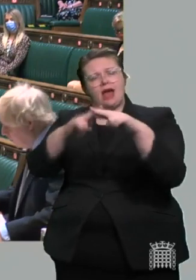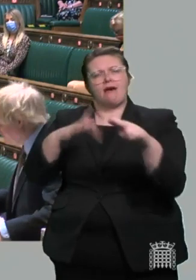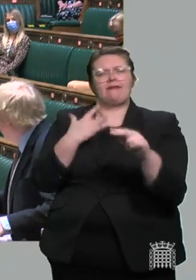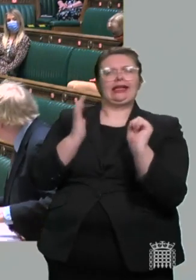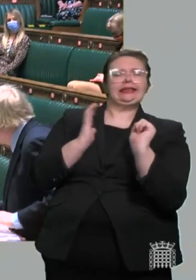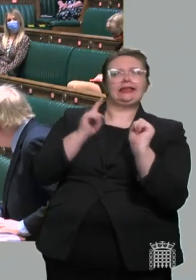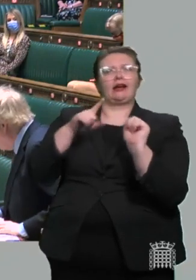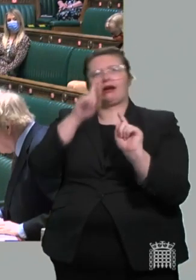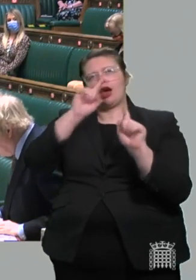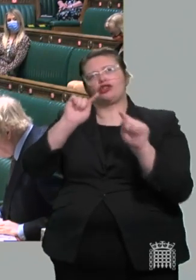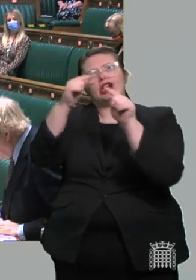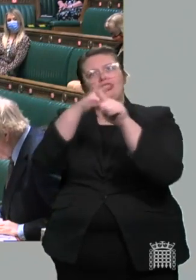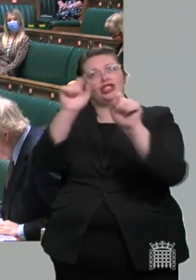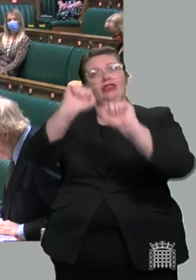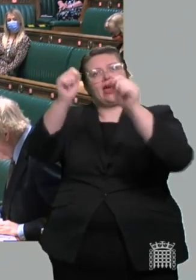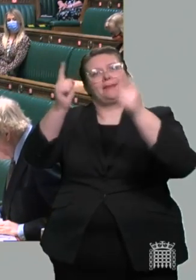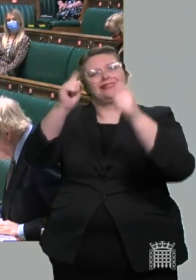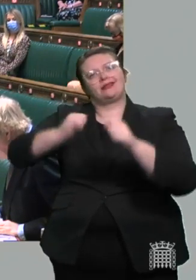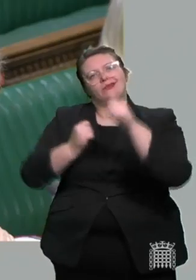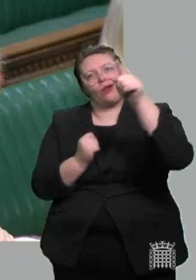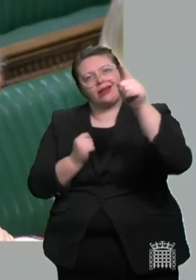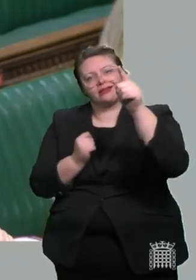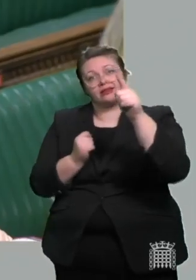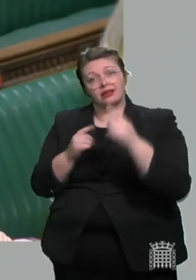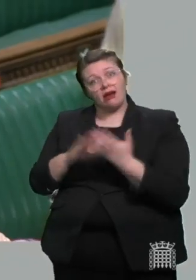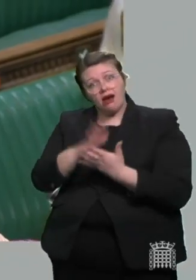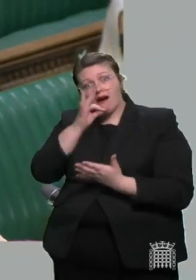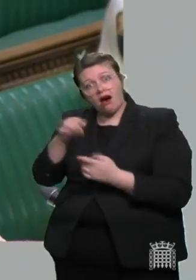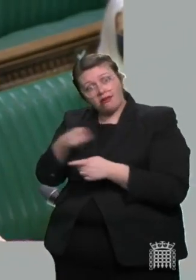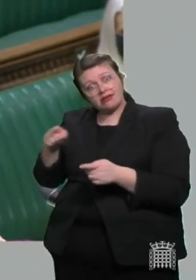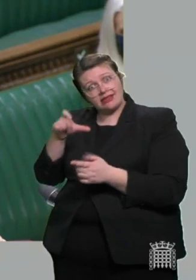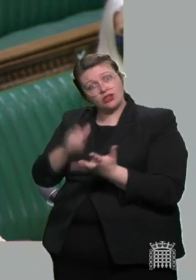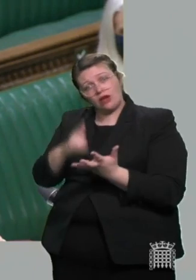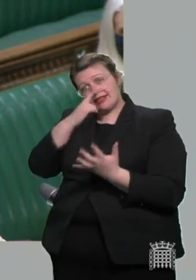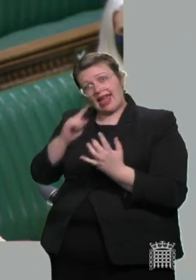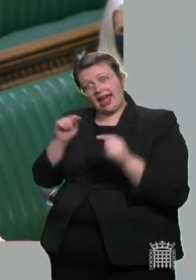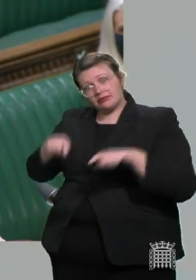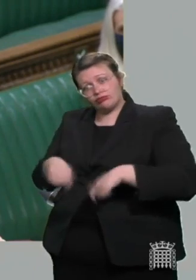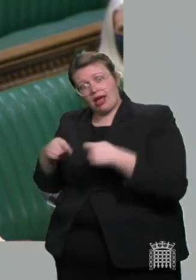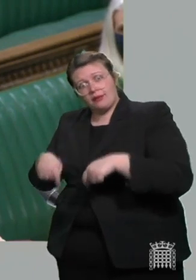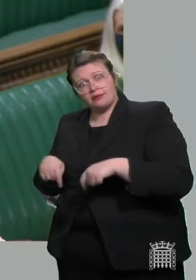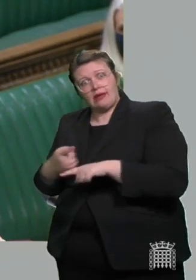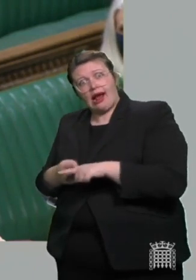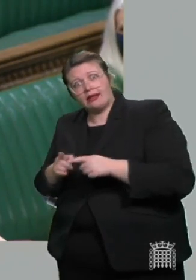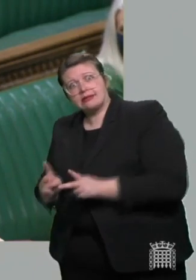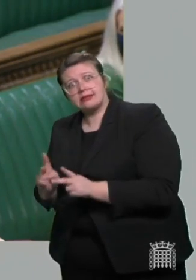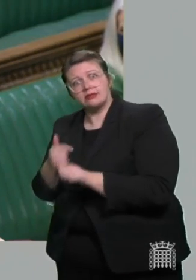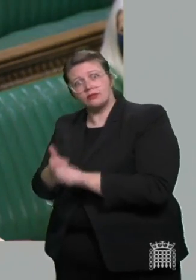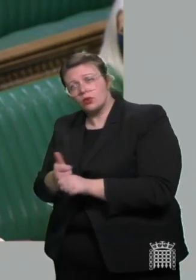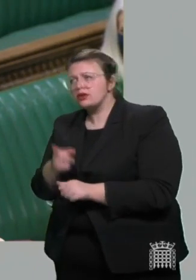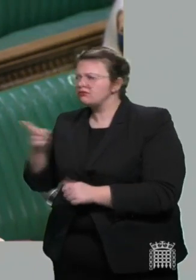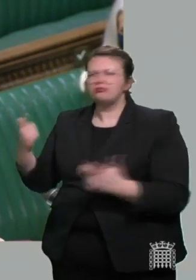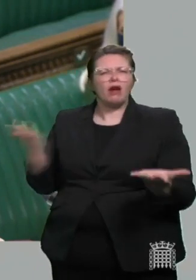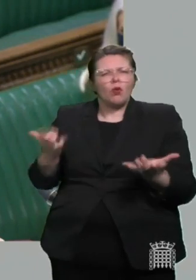Of course, I thank my right hon. friend. Of course, we will support all civil servants. By the way, I thank them for their work